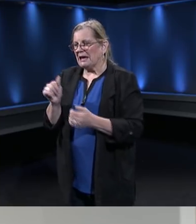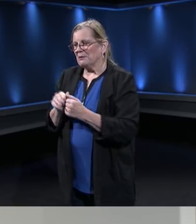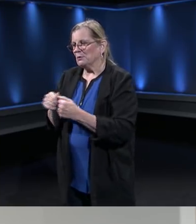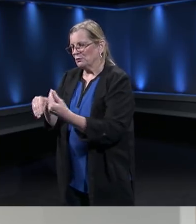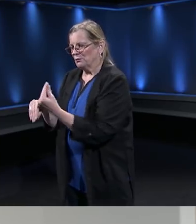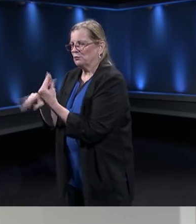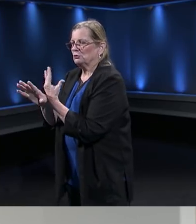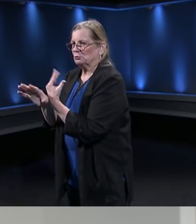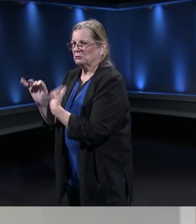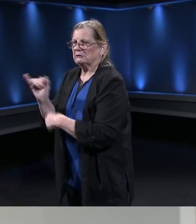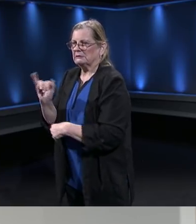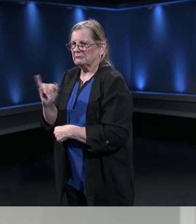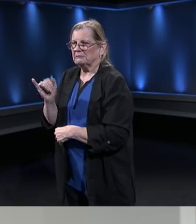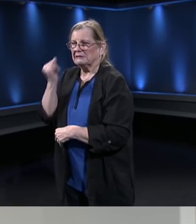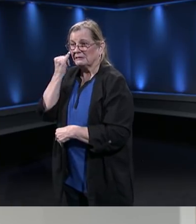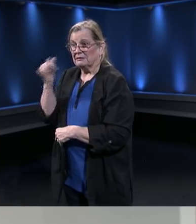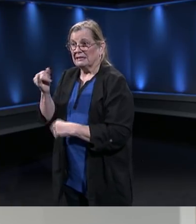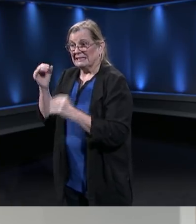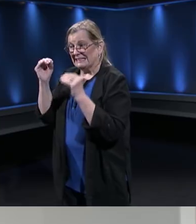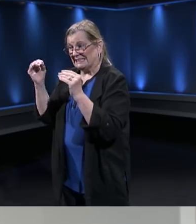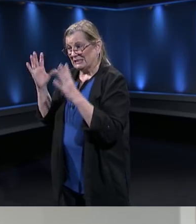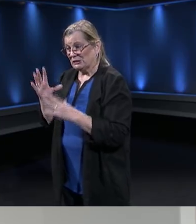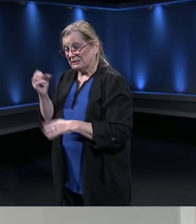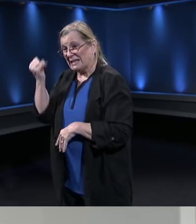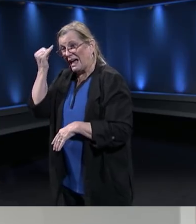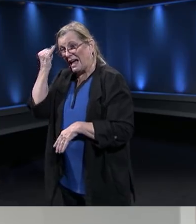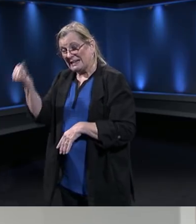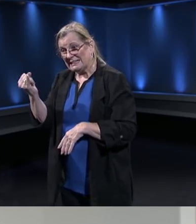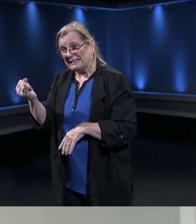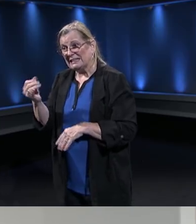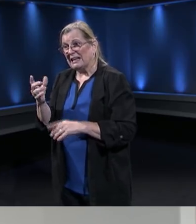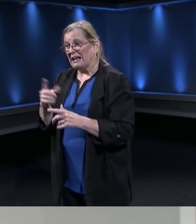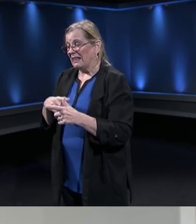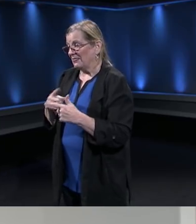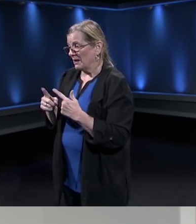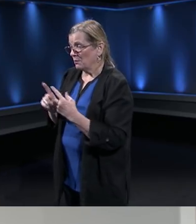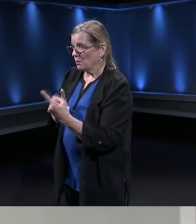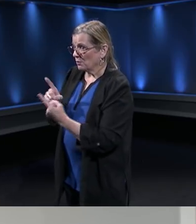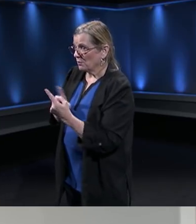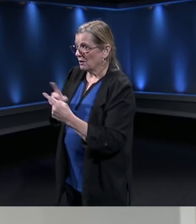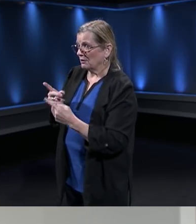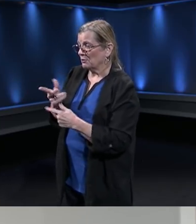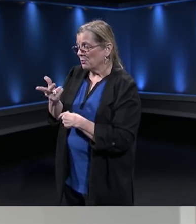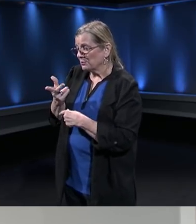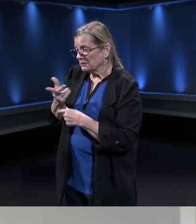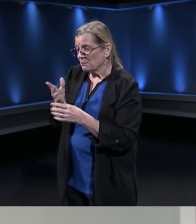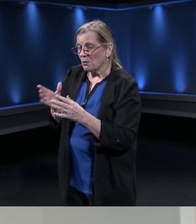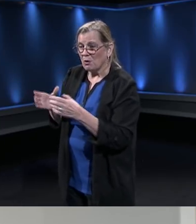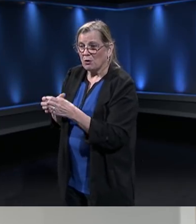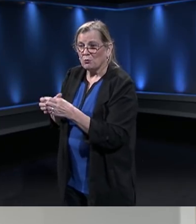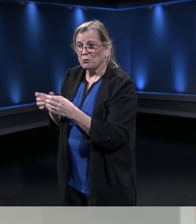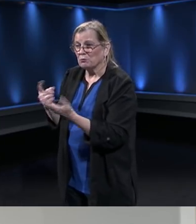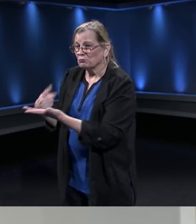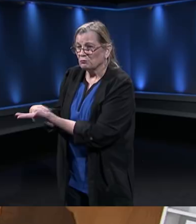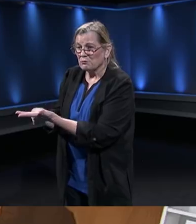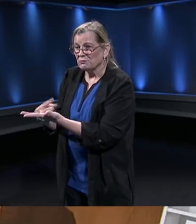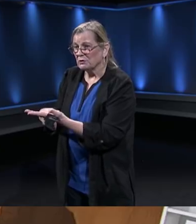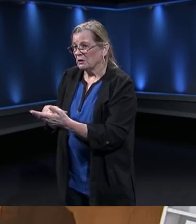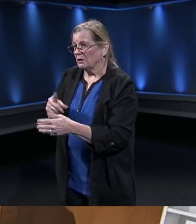same instructional environment in this virtual start. Let's take another phone call. Caller, welcome to the Return to School Town